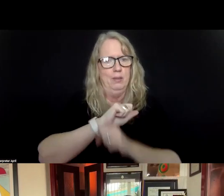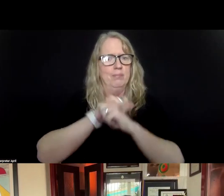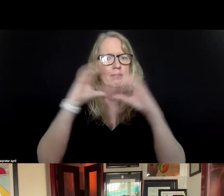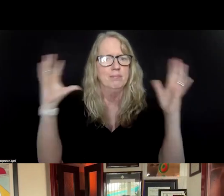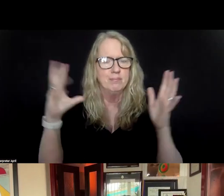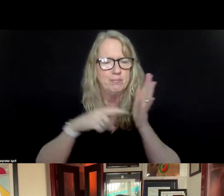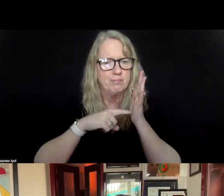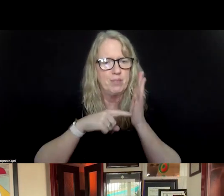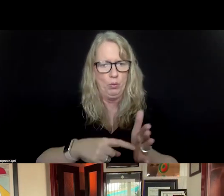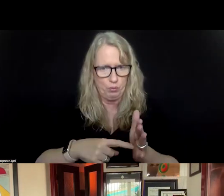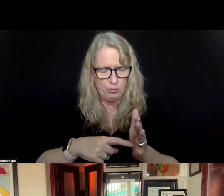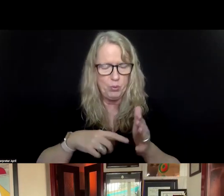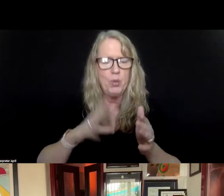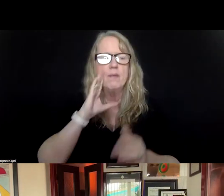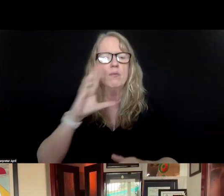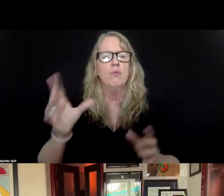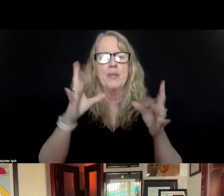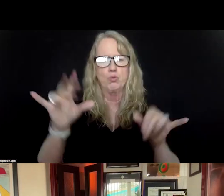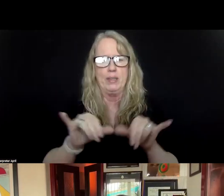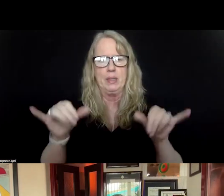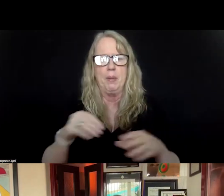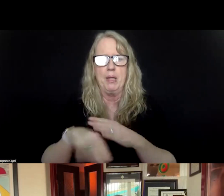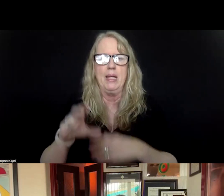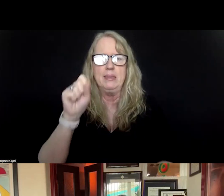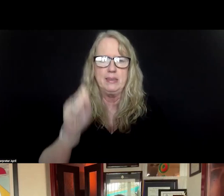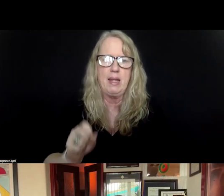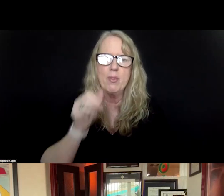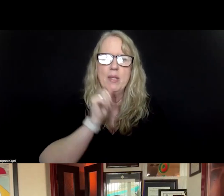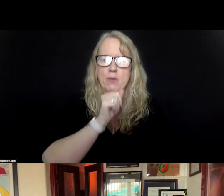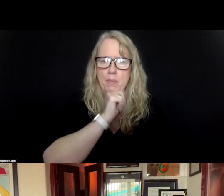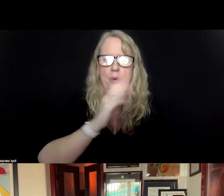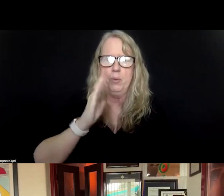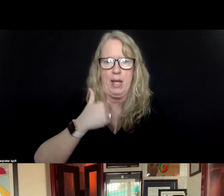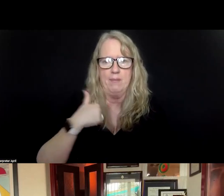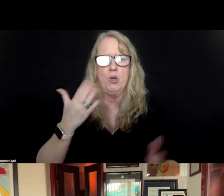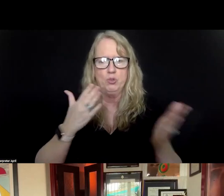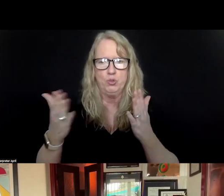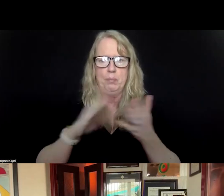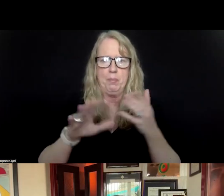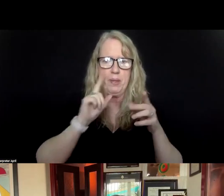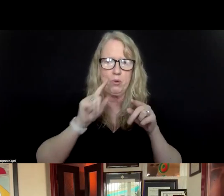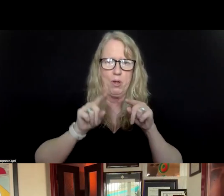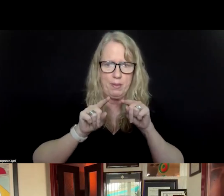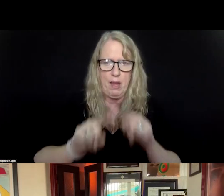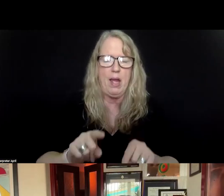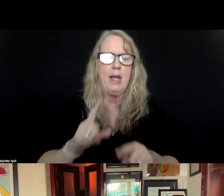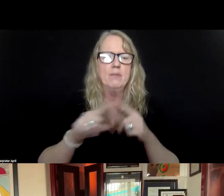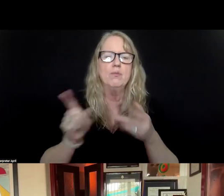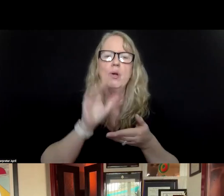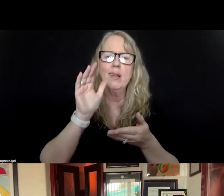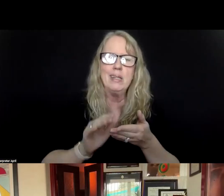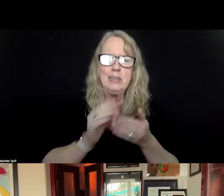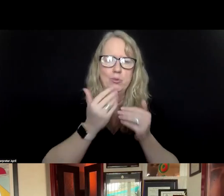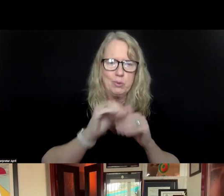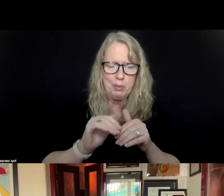overview of the crisis system down in Southern Arizona is we've got our services aligned on a continuum of least restrictive, which is also